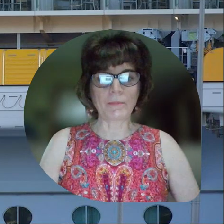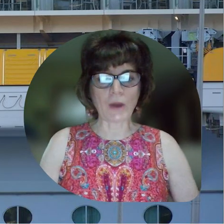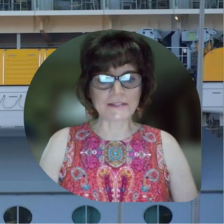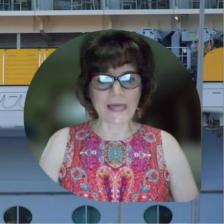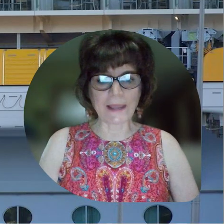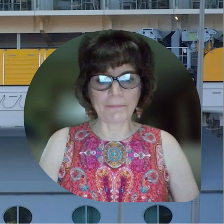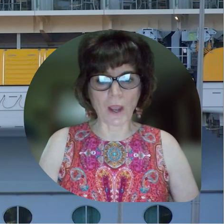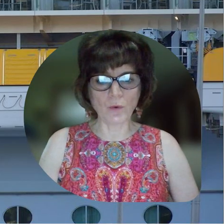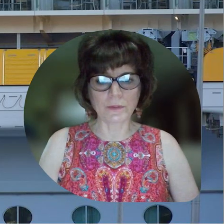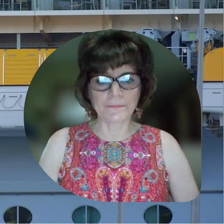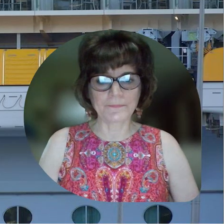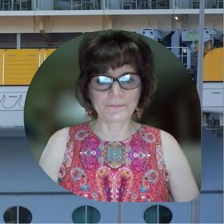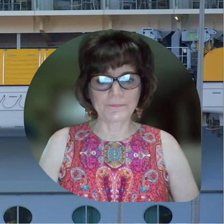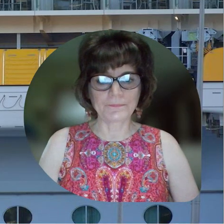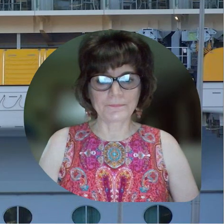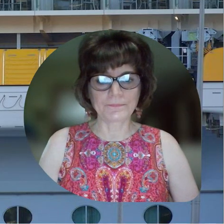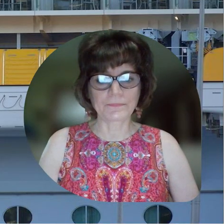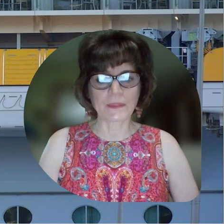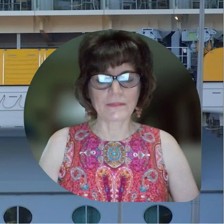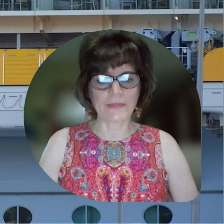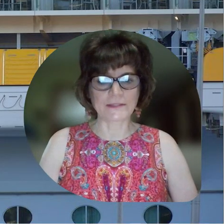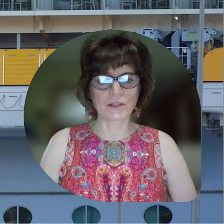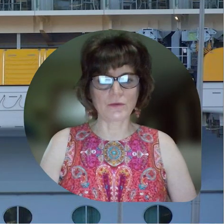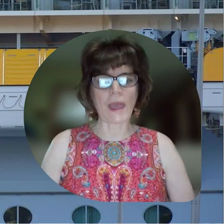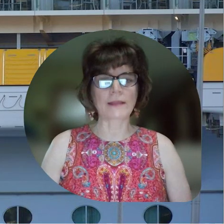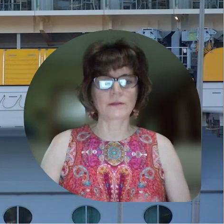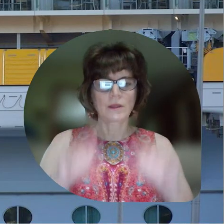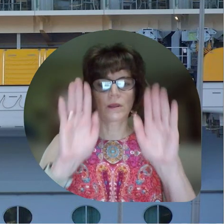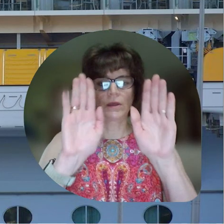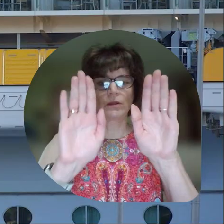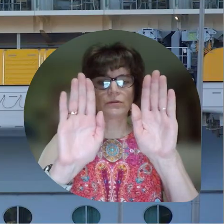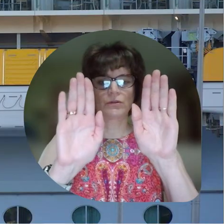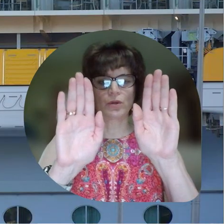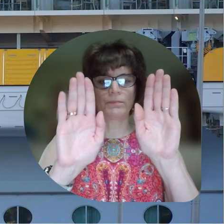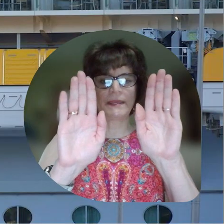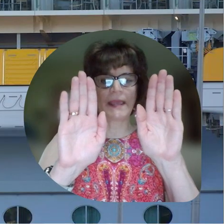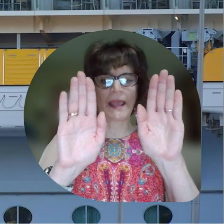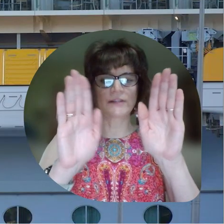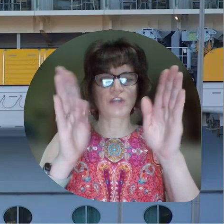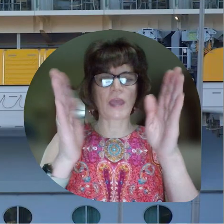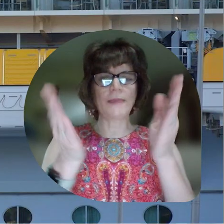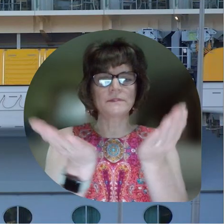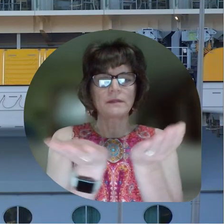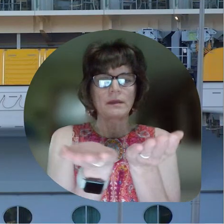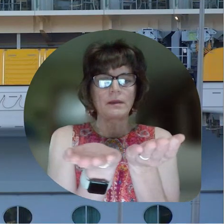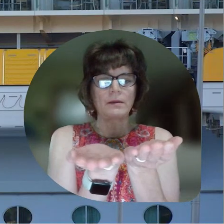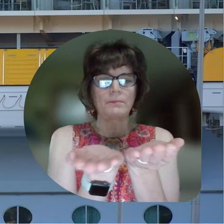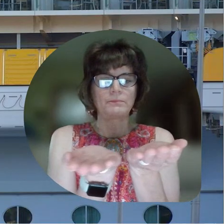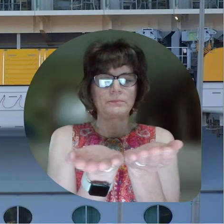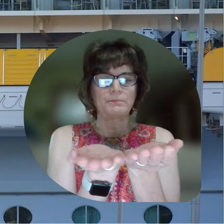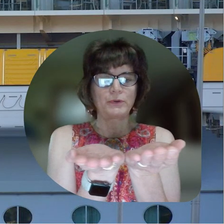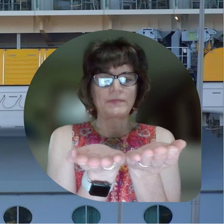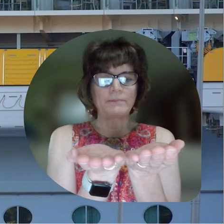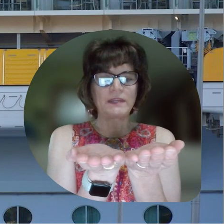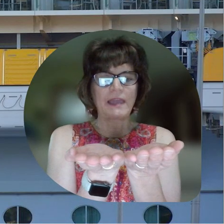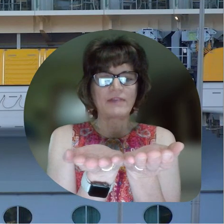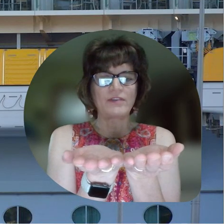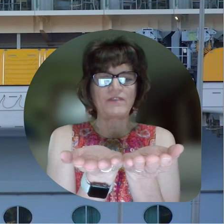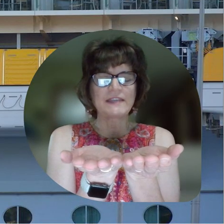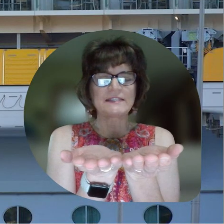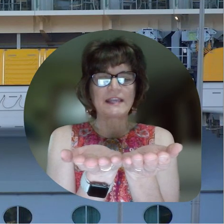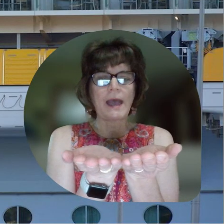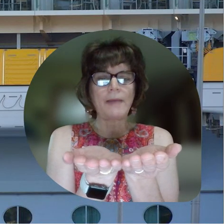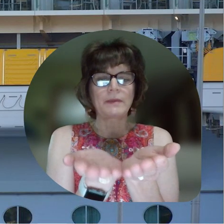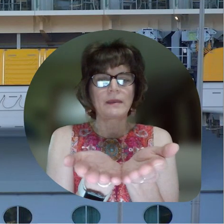you remember how to sign boat? That's correct. 2B handshake. Put them